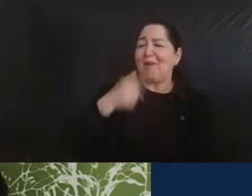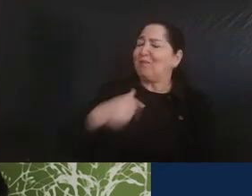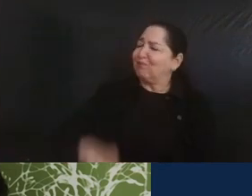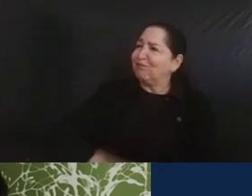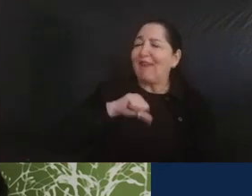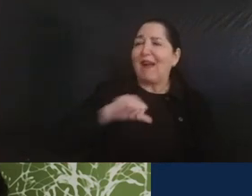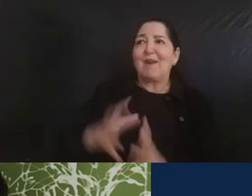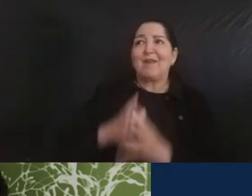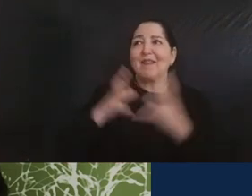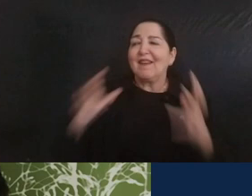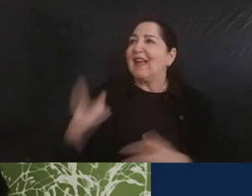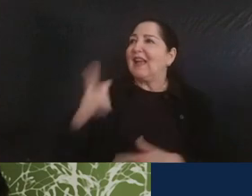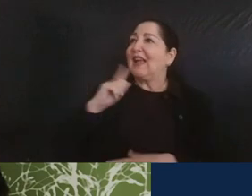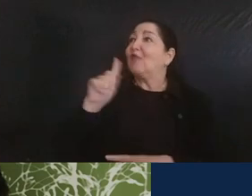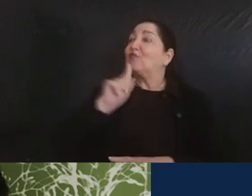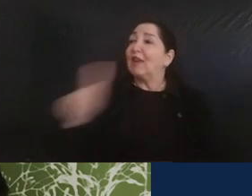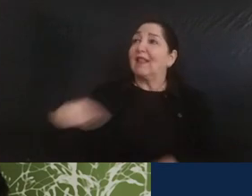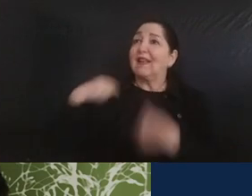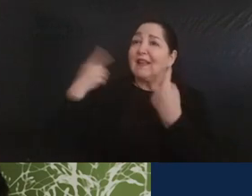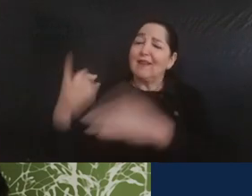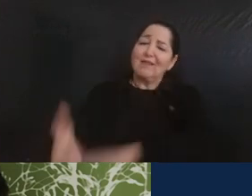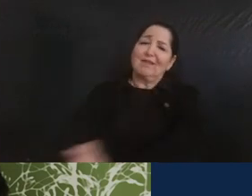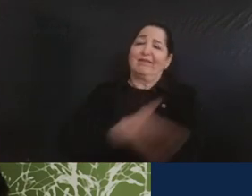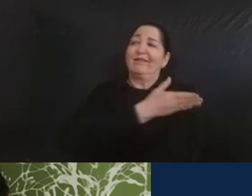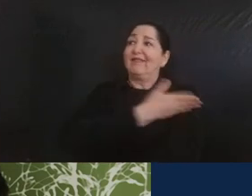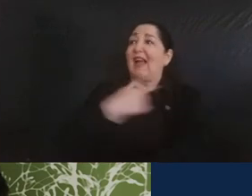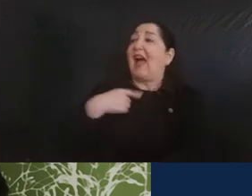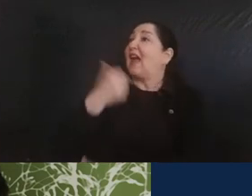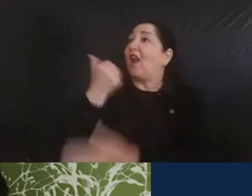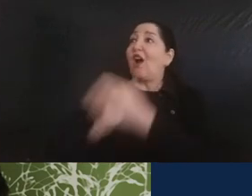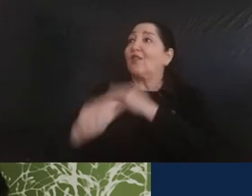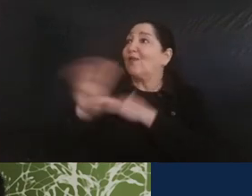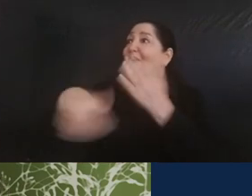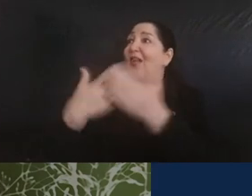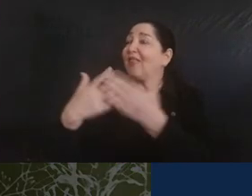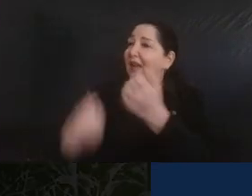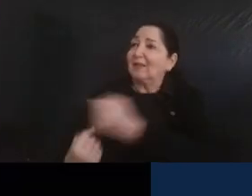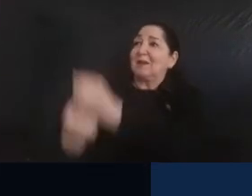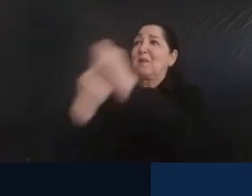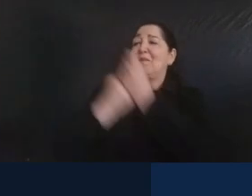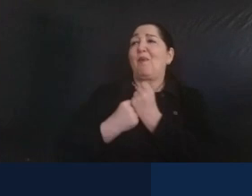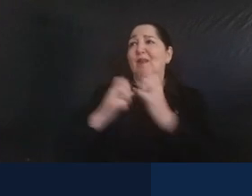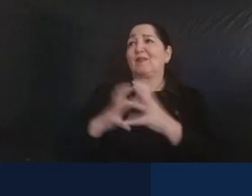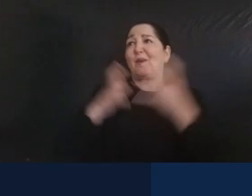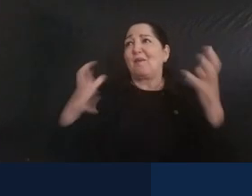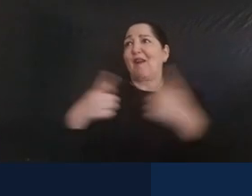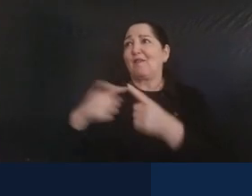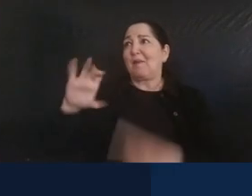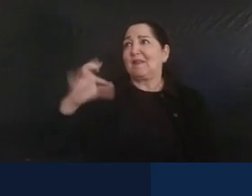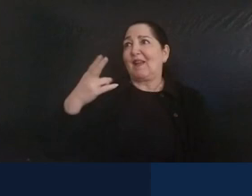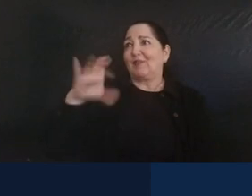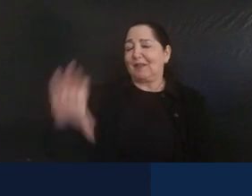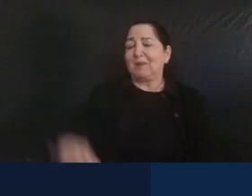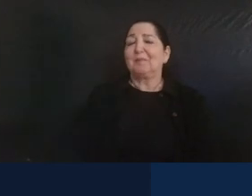come. And underpinning all that success is all the support that we have received.